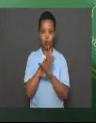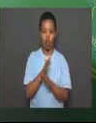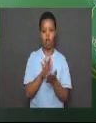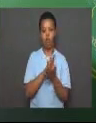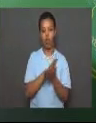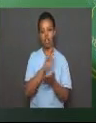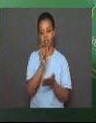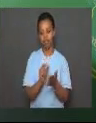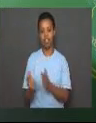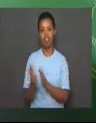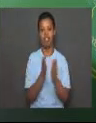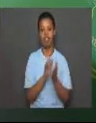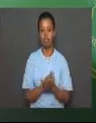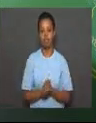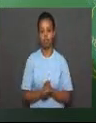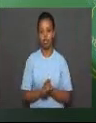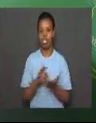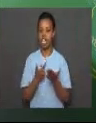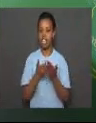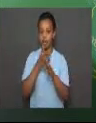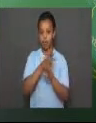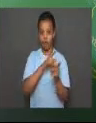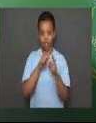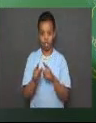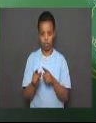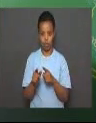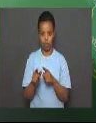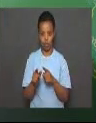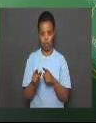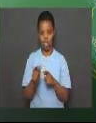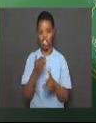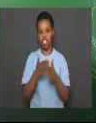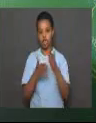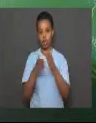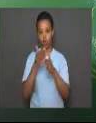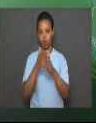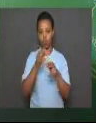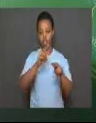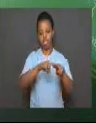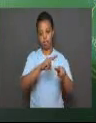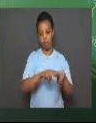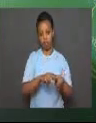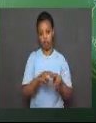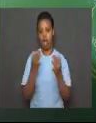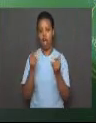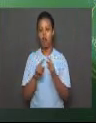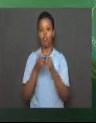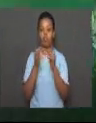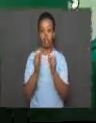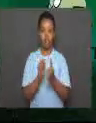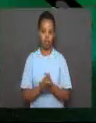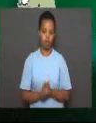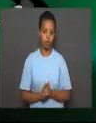of notebook paper, and then label the stages. You may begin now.